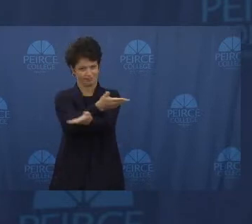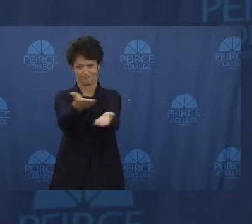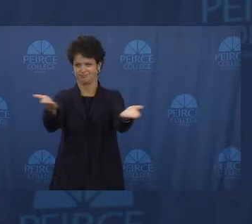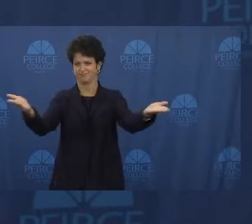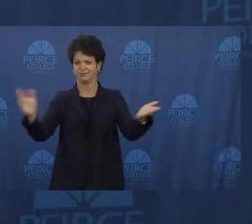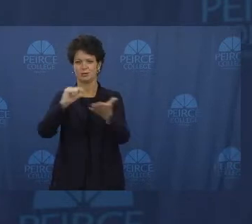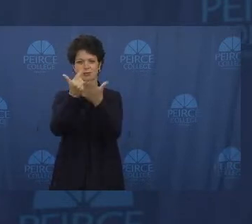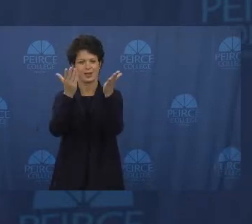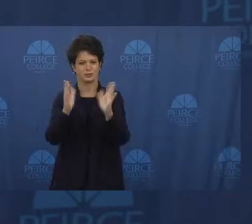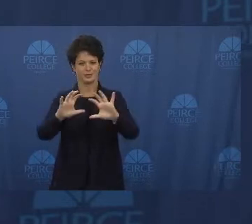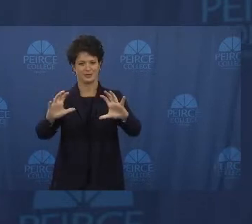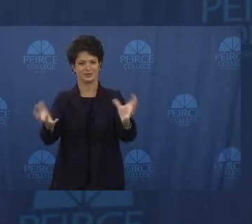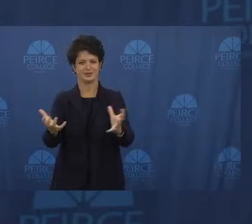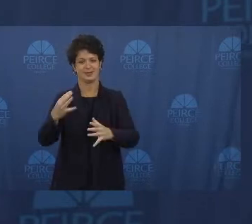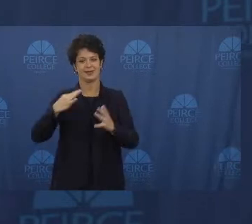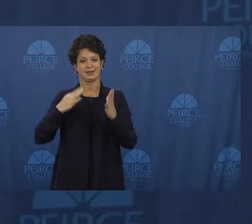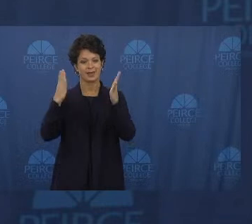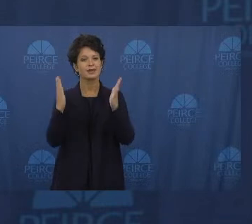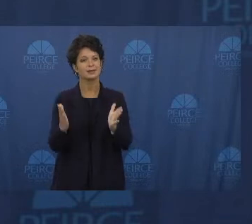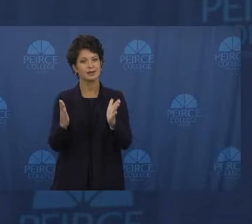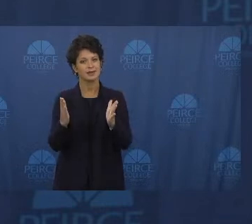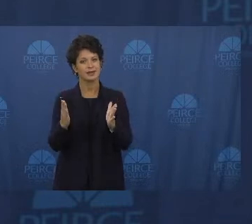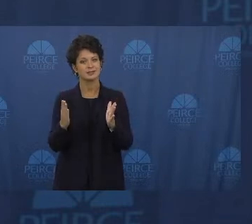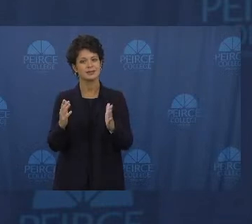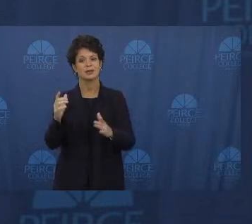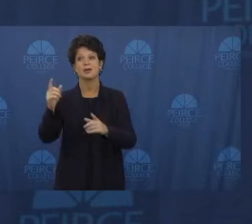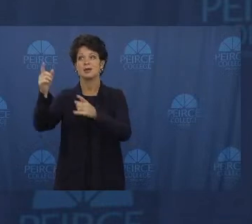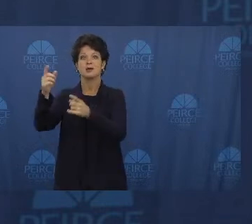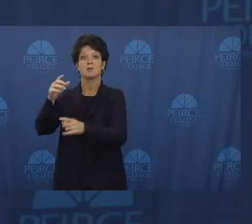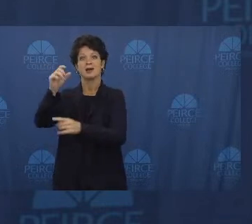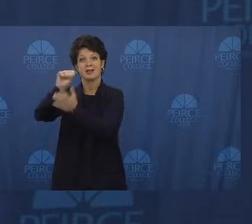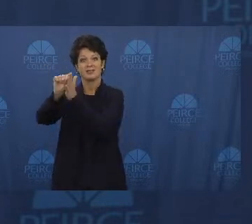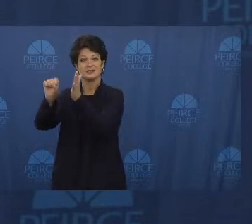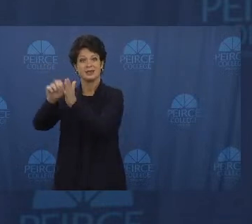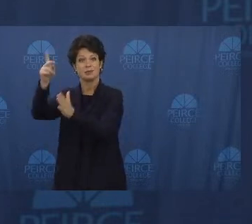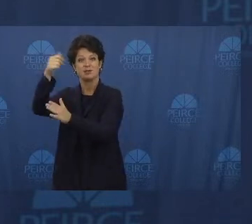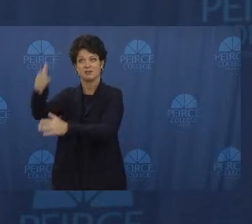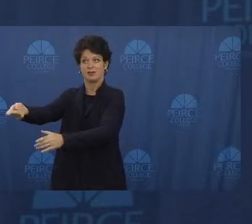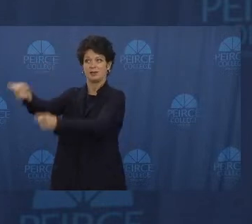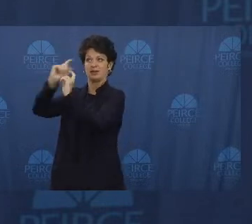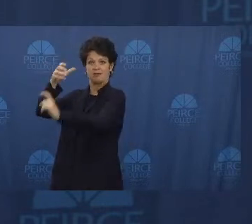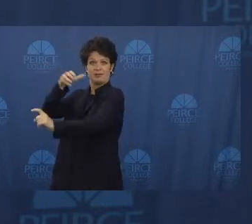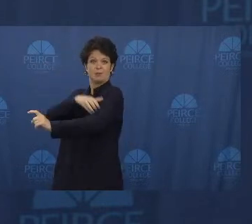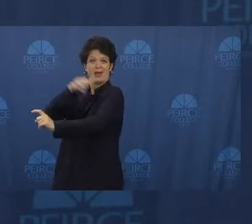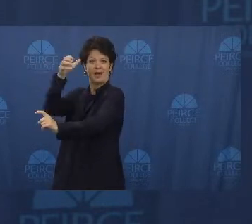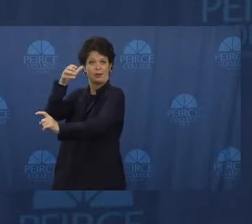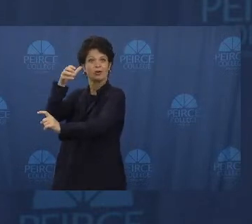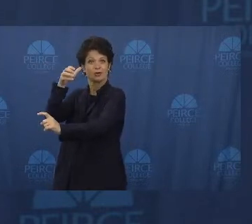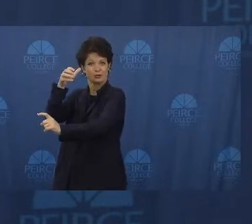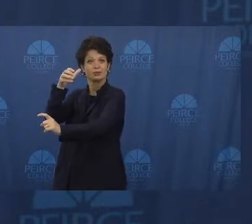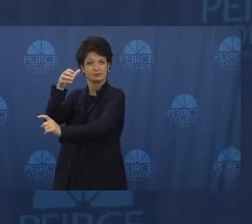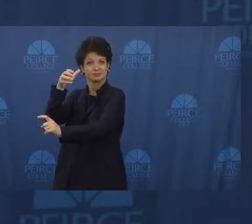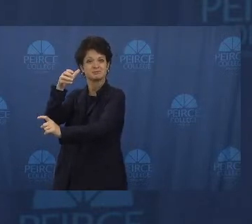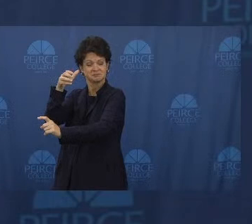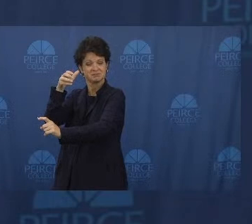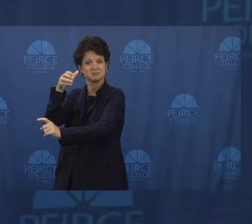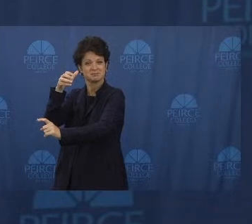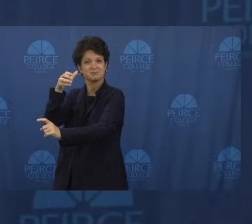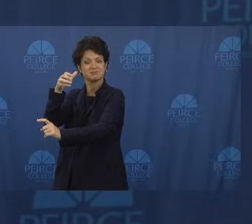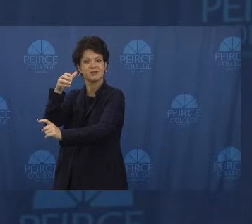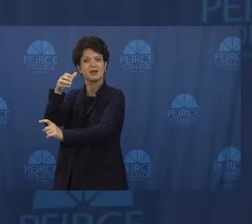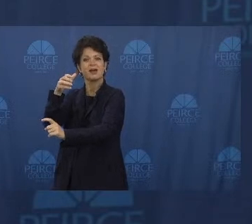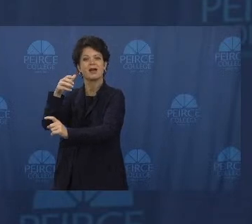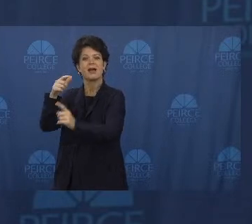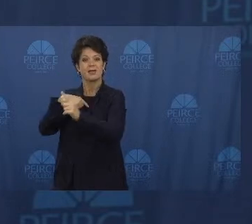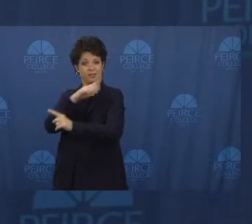graduates. Candidates, by the power vested in me by the Commonwealth of Pennsylvania